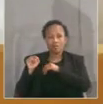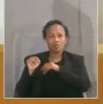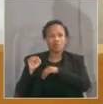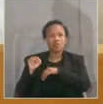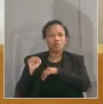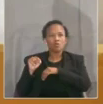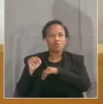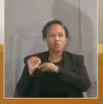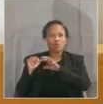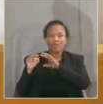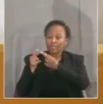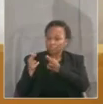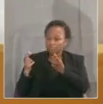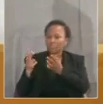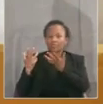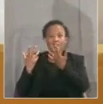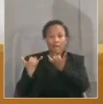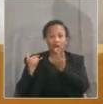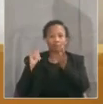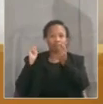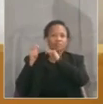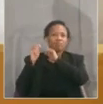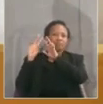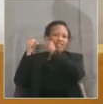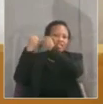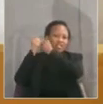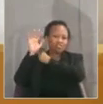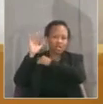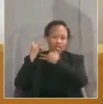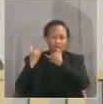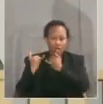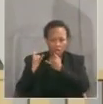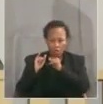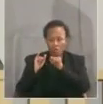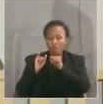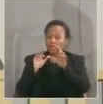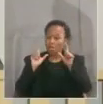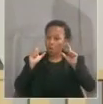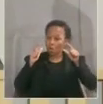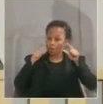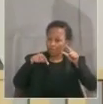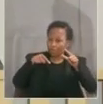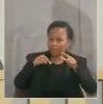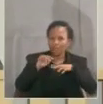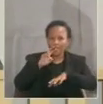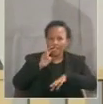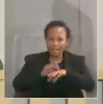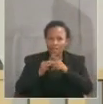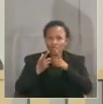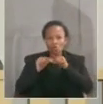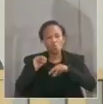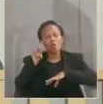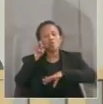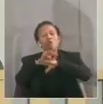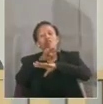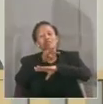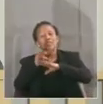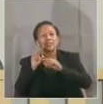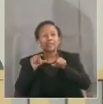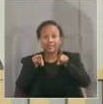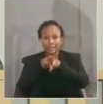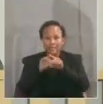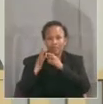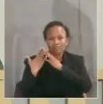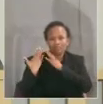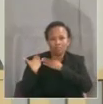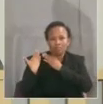resources. That is why then the National Steering Committee had to oversee and account for the